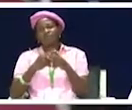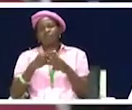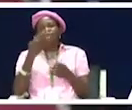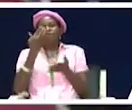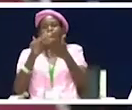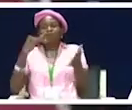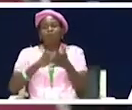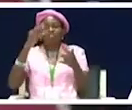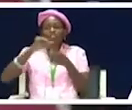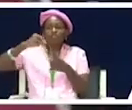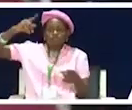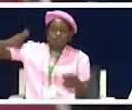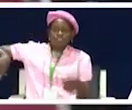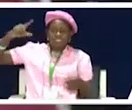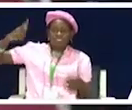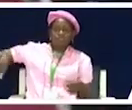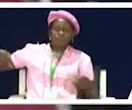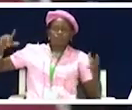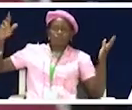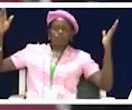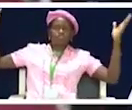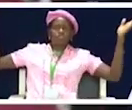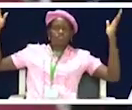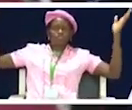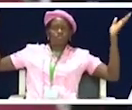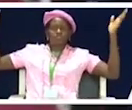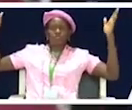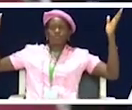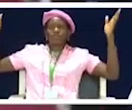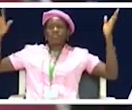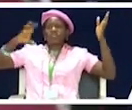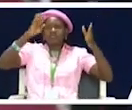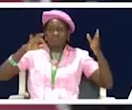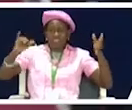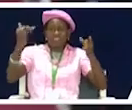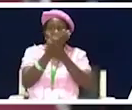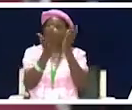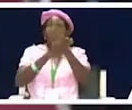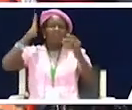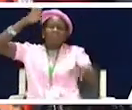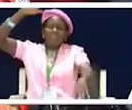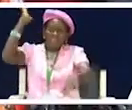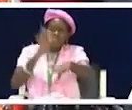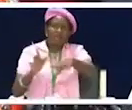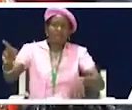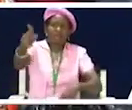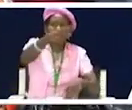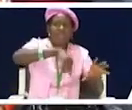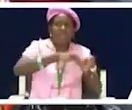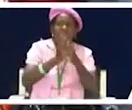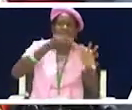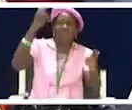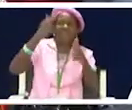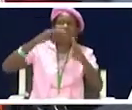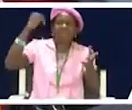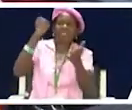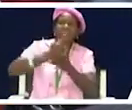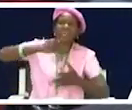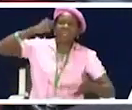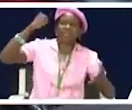Before it is too late, the everlasting arm will reach out to you.